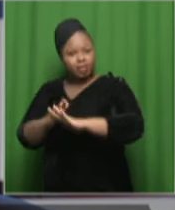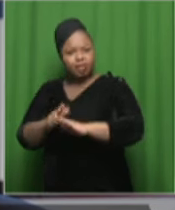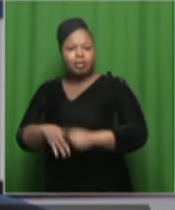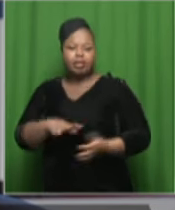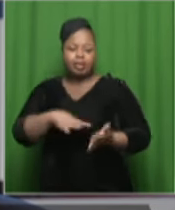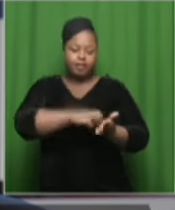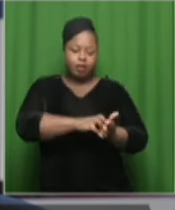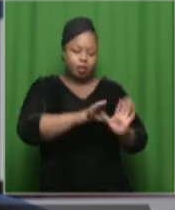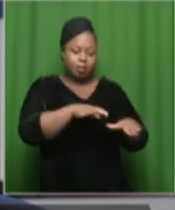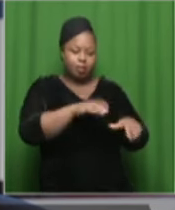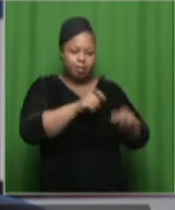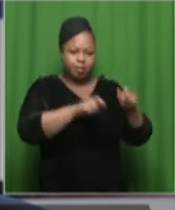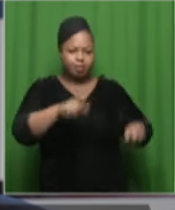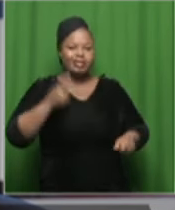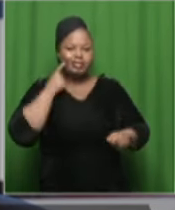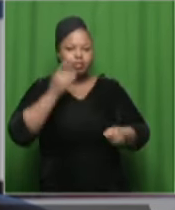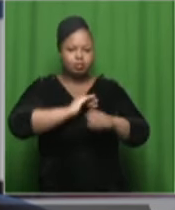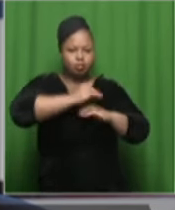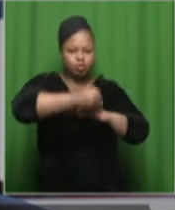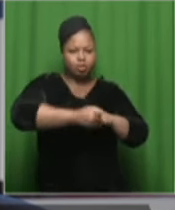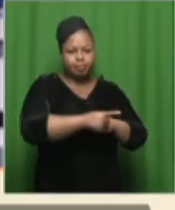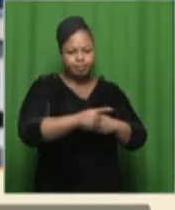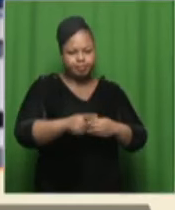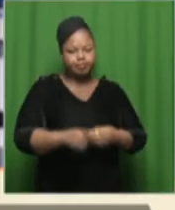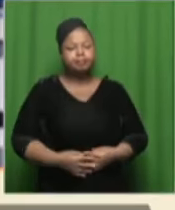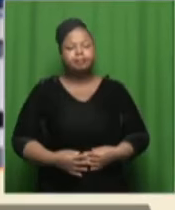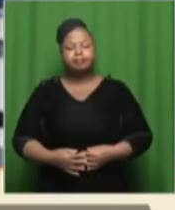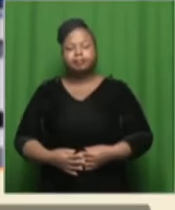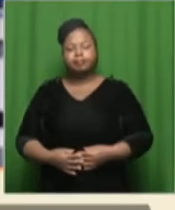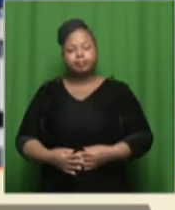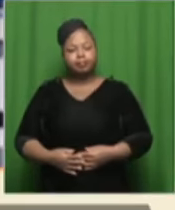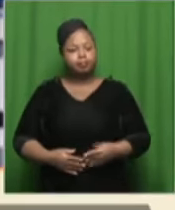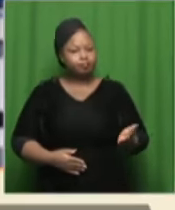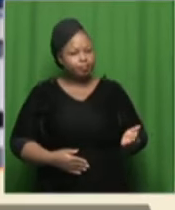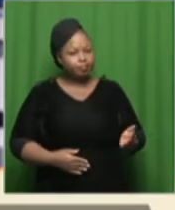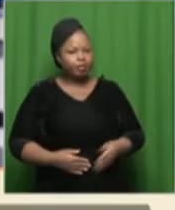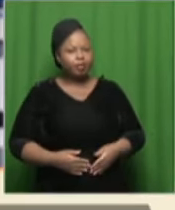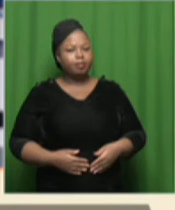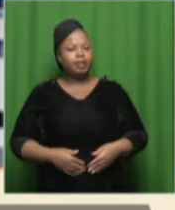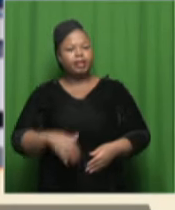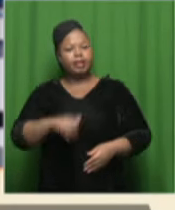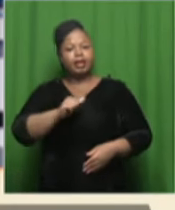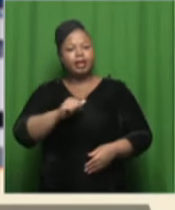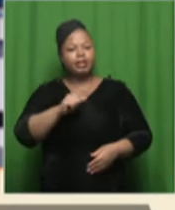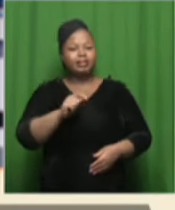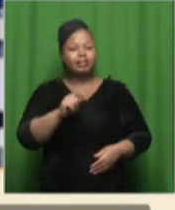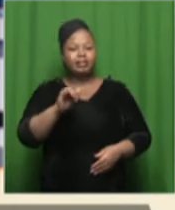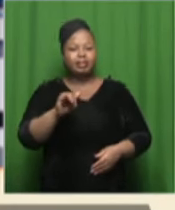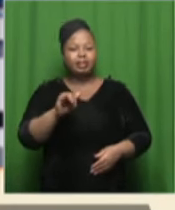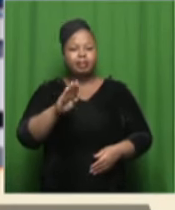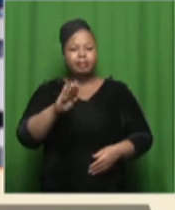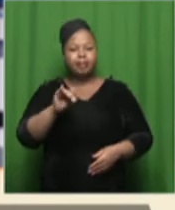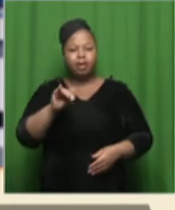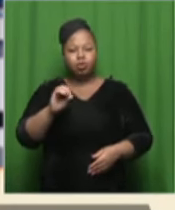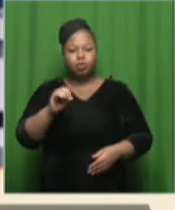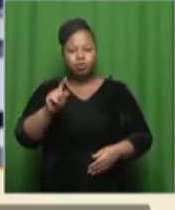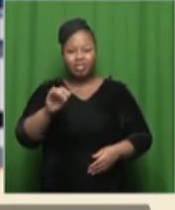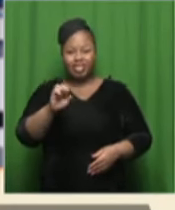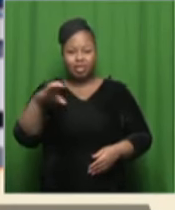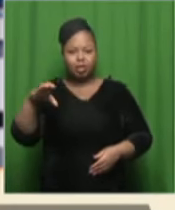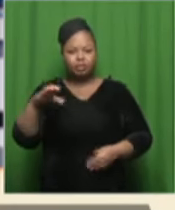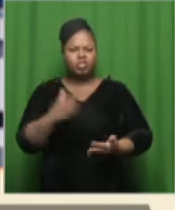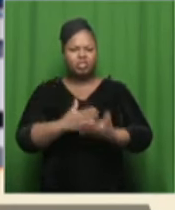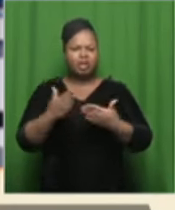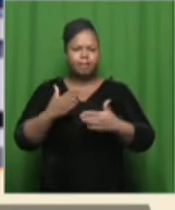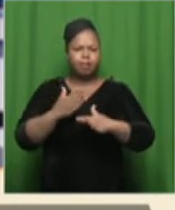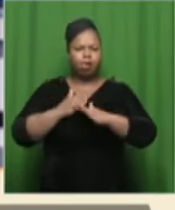vulnerable people who would be at risk for severe disease. What about antibiotics and the use of antibiotics? Resistance